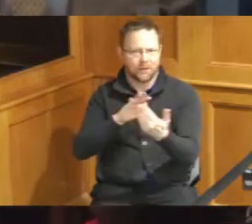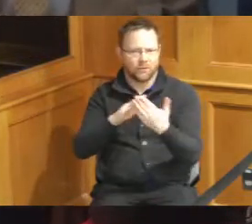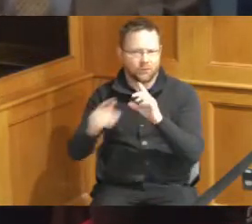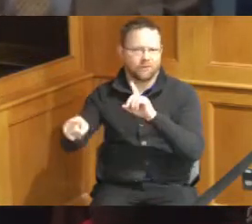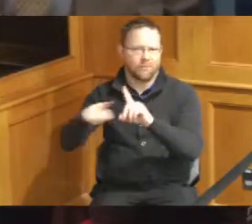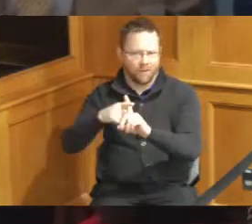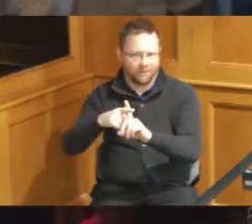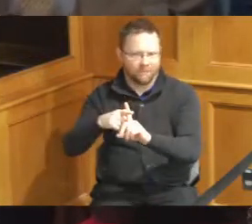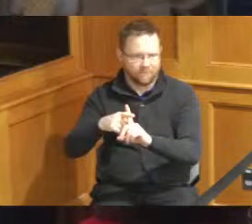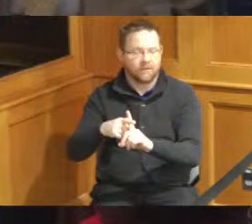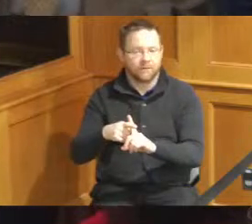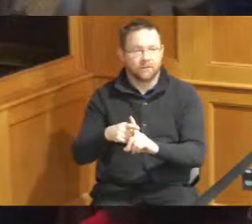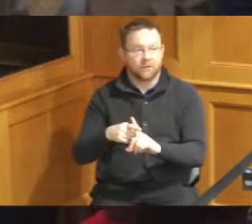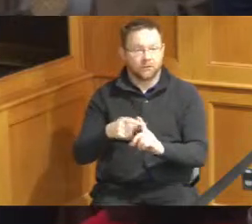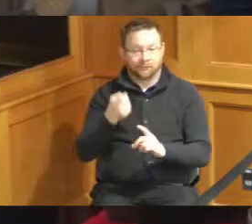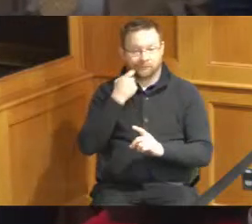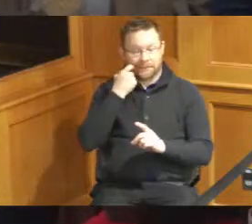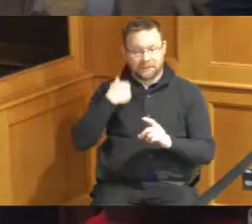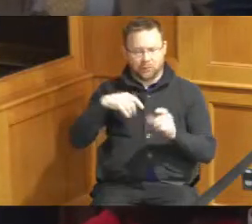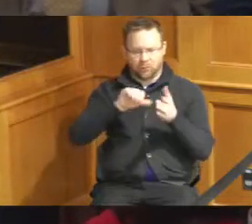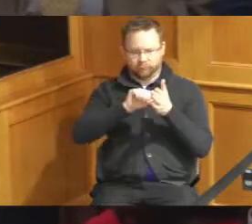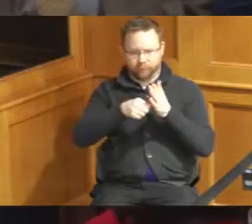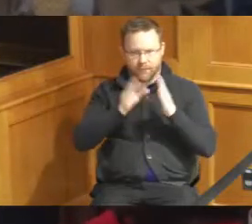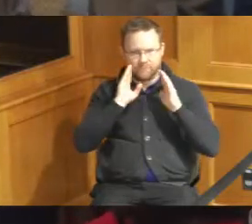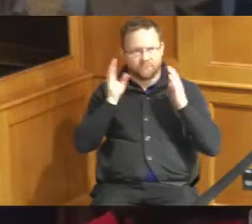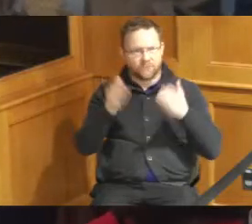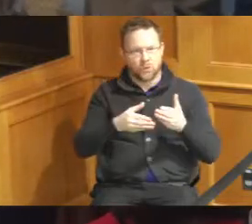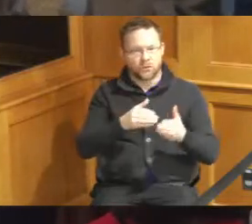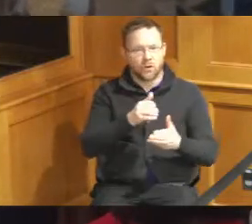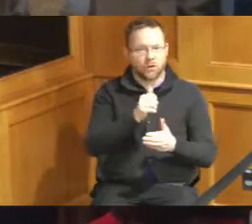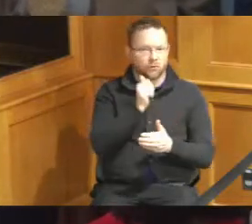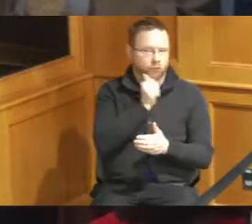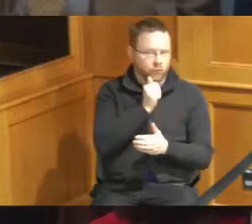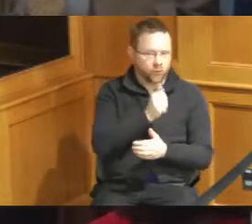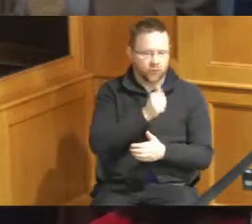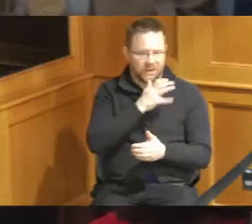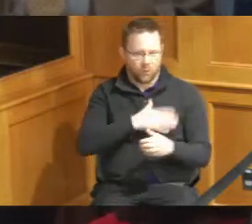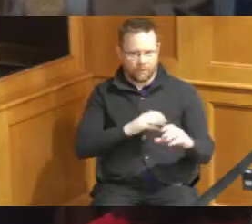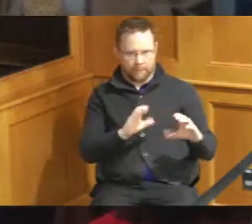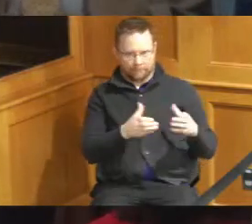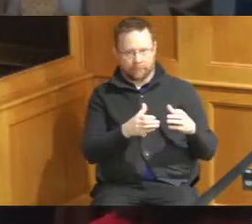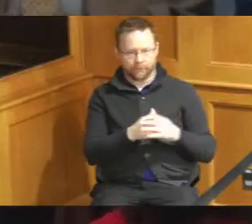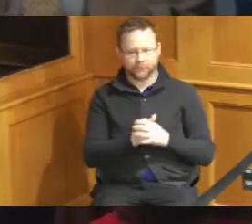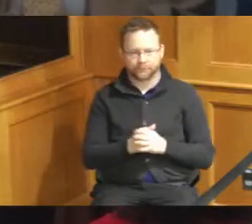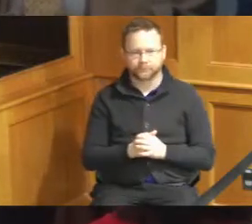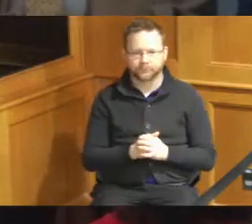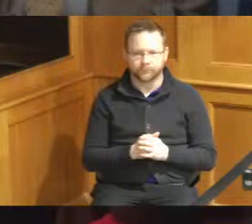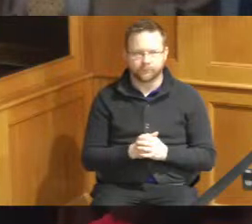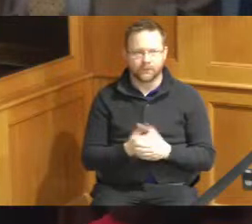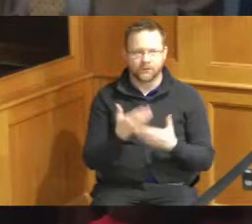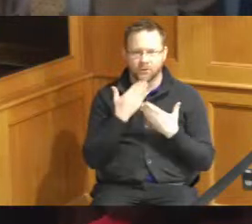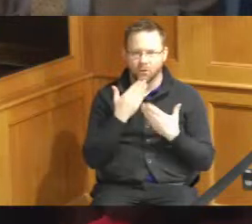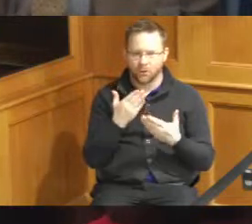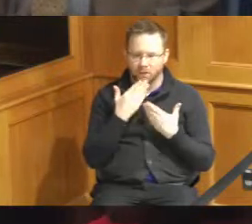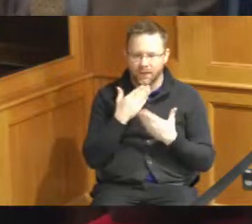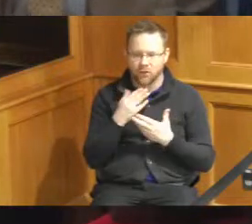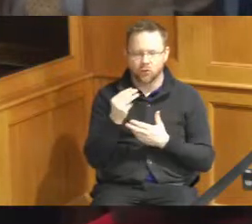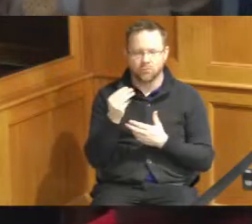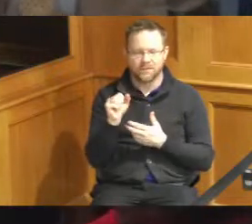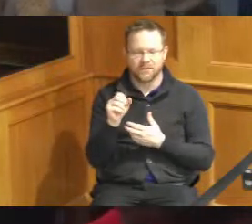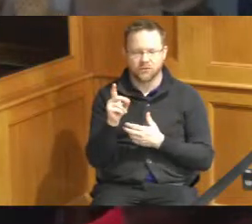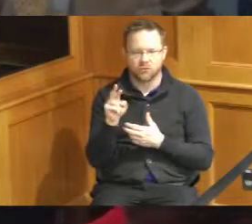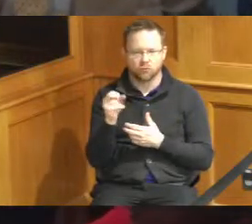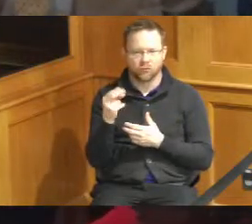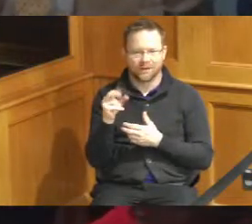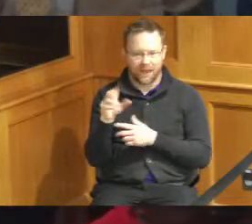community with emphasis more recently on girls and women. And so thank you, Ms. Driehaus, for acknowledging that. And